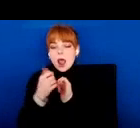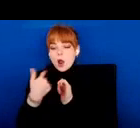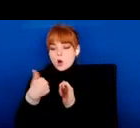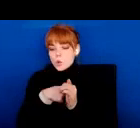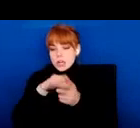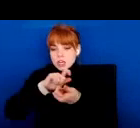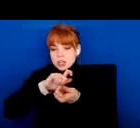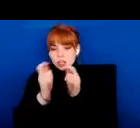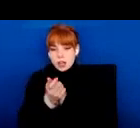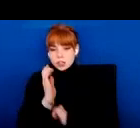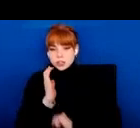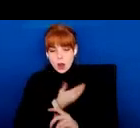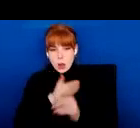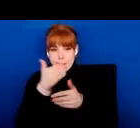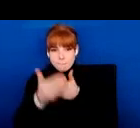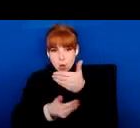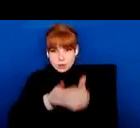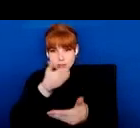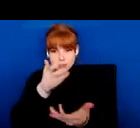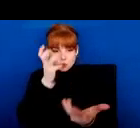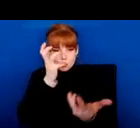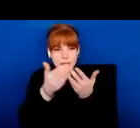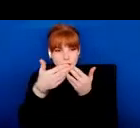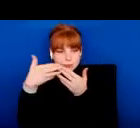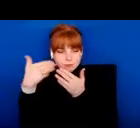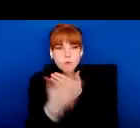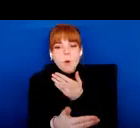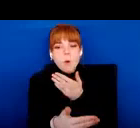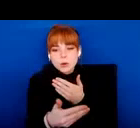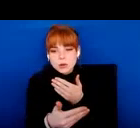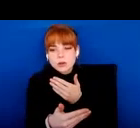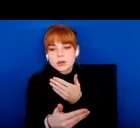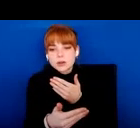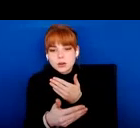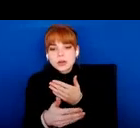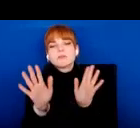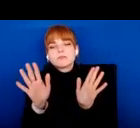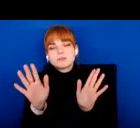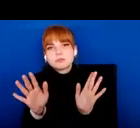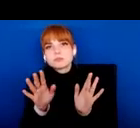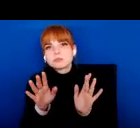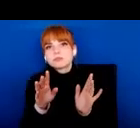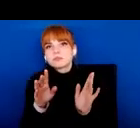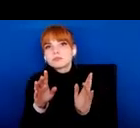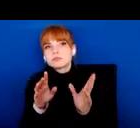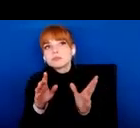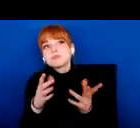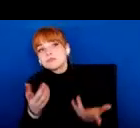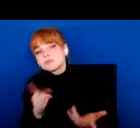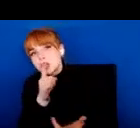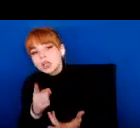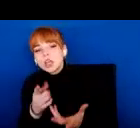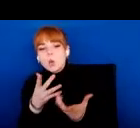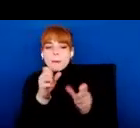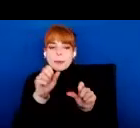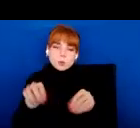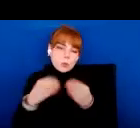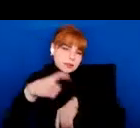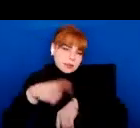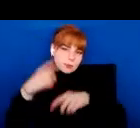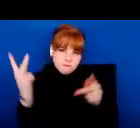to make that happen going forward? Ideally, we're going to give you some time to figure that out. And so that's one of the questions we're going to have